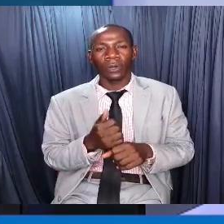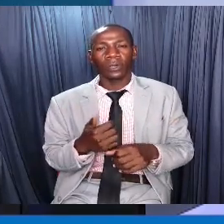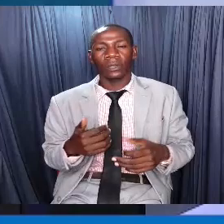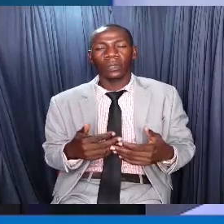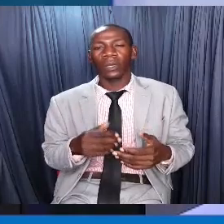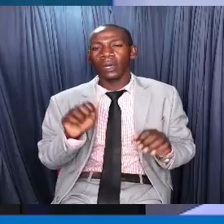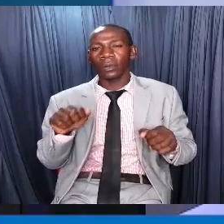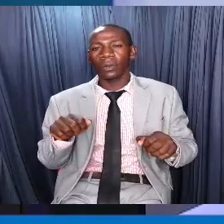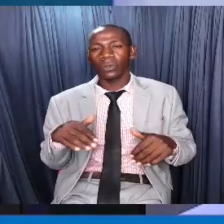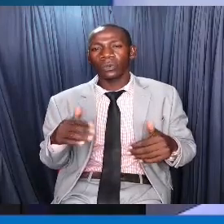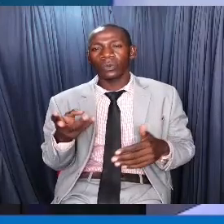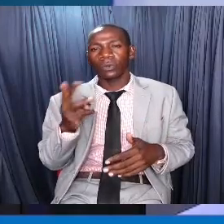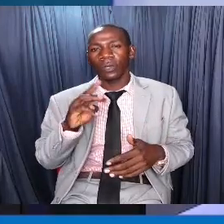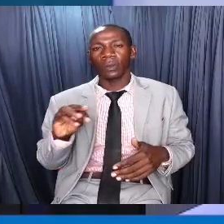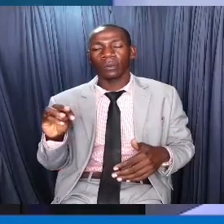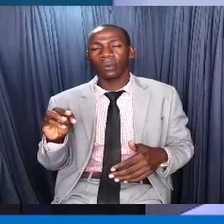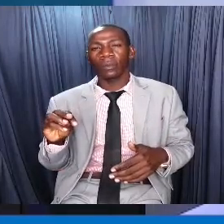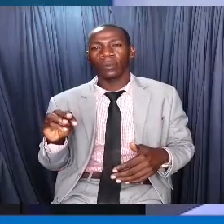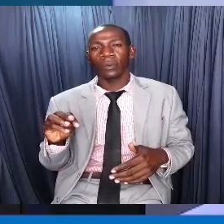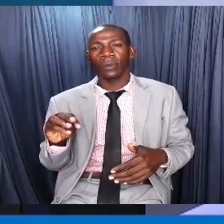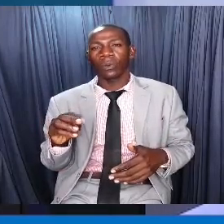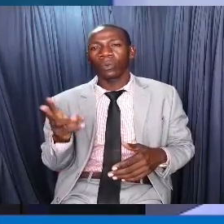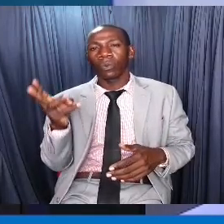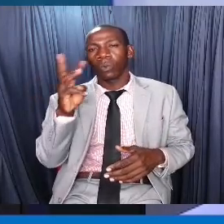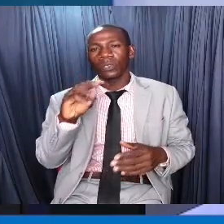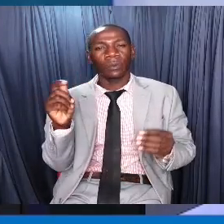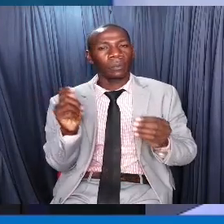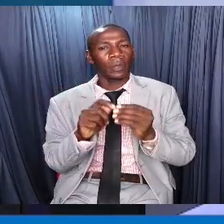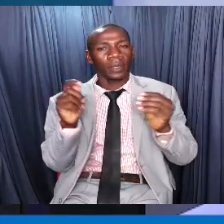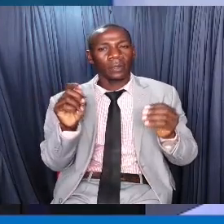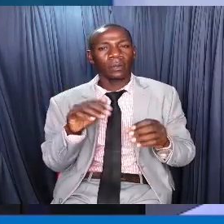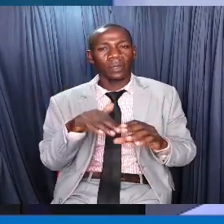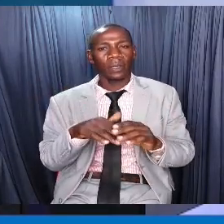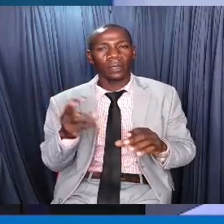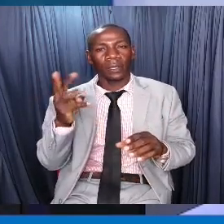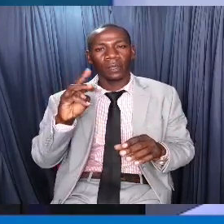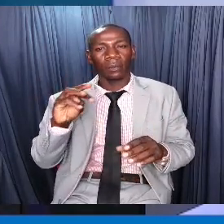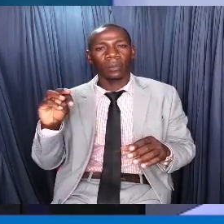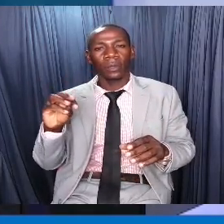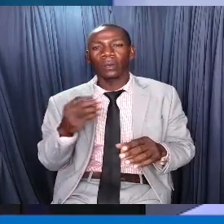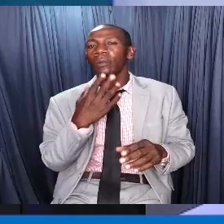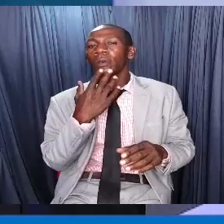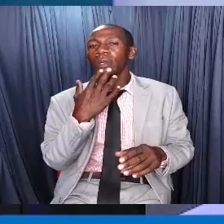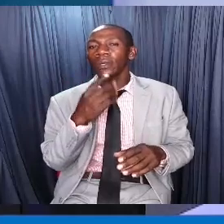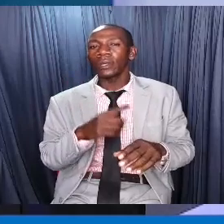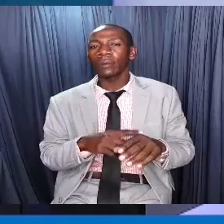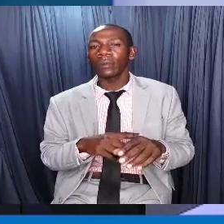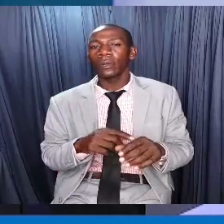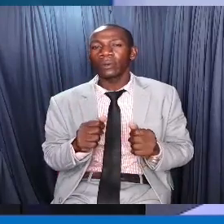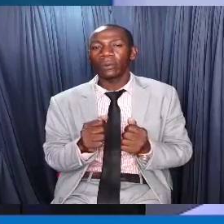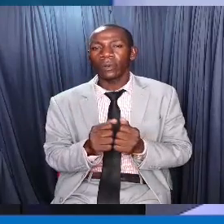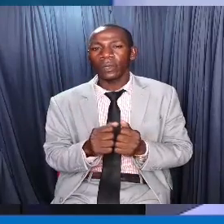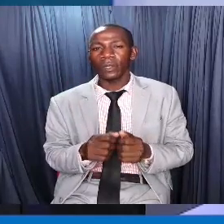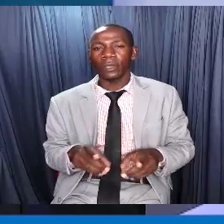wao hawaziwezi that they were not able to conduct. Sasa wao walikuwa uchungu. Now they were so bitter in them. Wakati ya Wayahudi at the time the Jews na wanafunzi wa Bwana